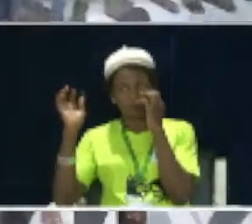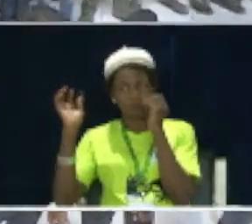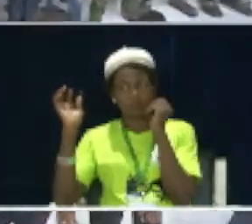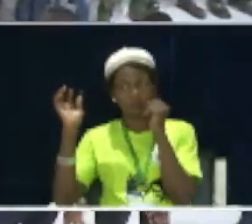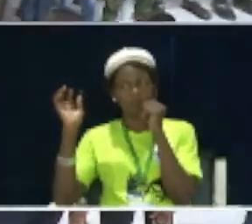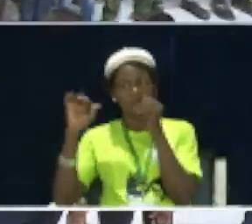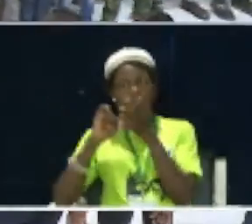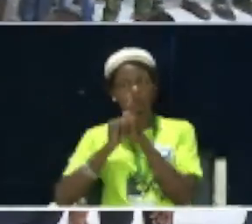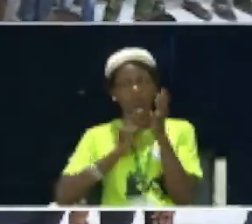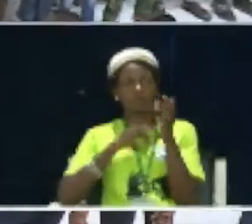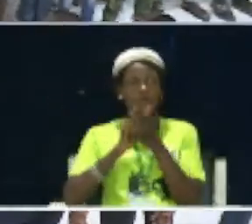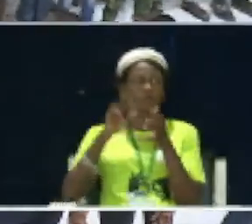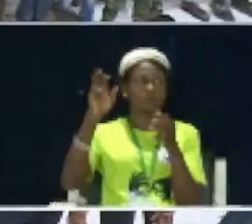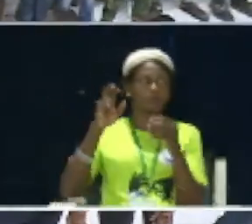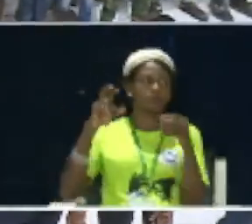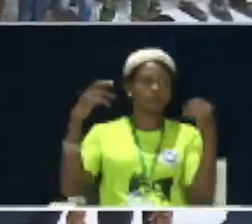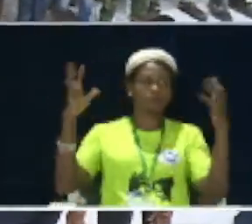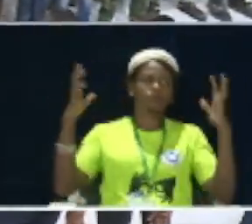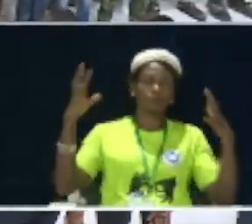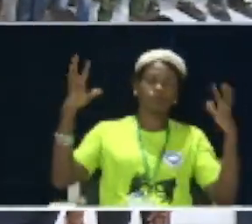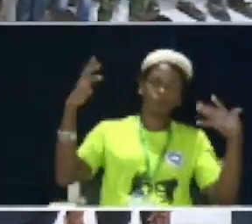Those of us who are clapping, let's clap for them as they are coming.